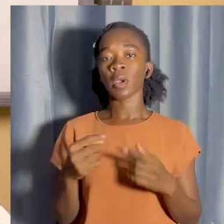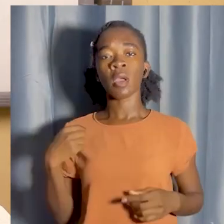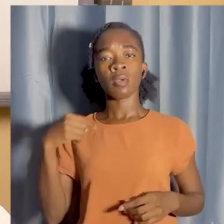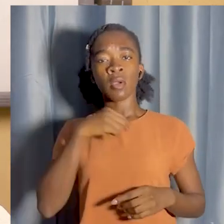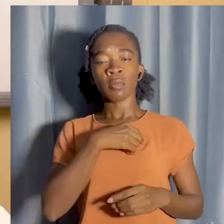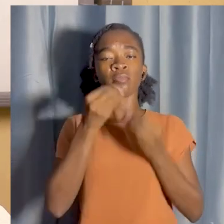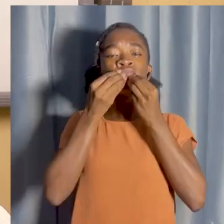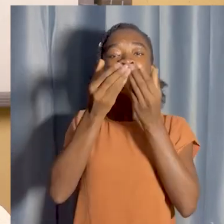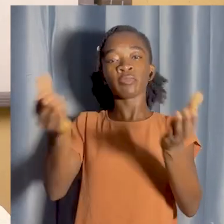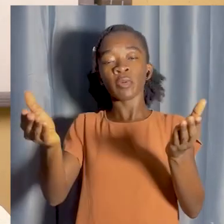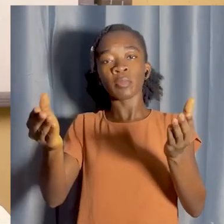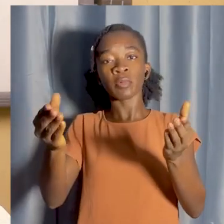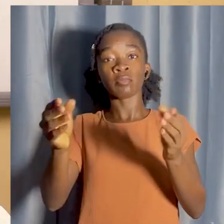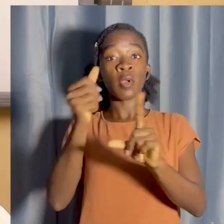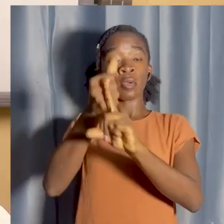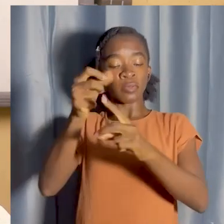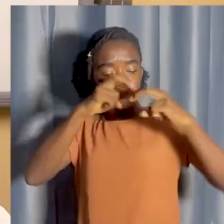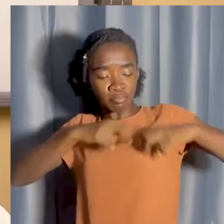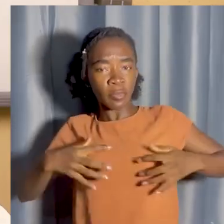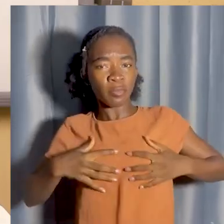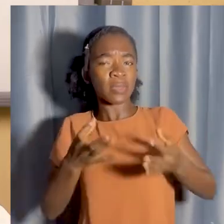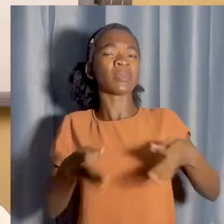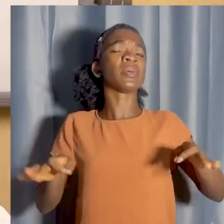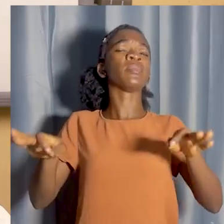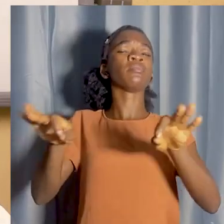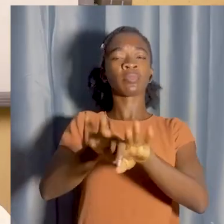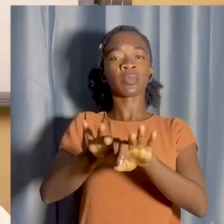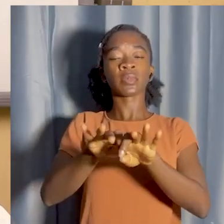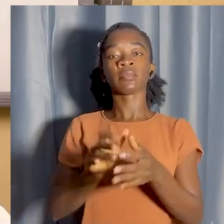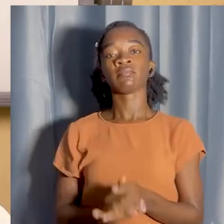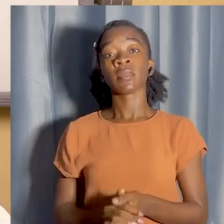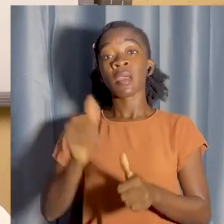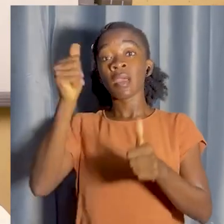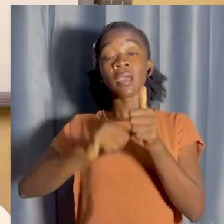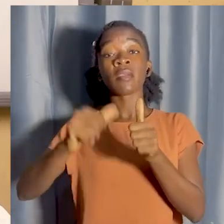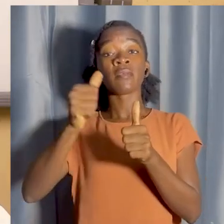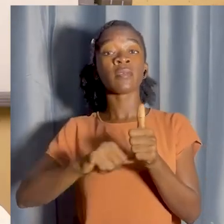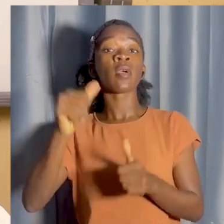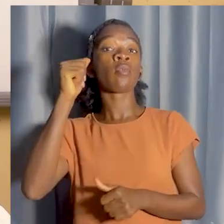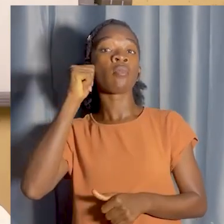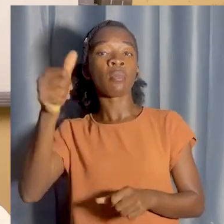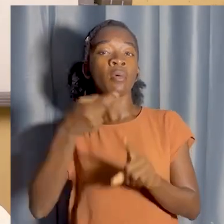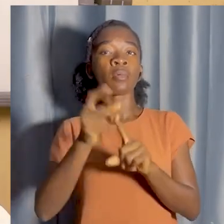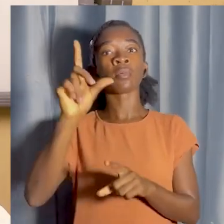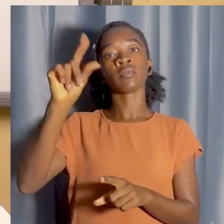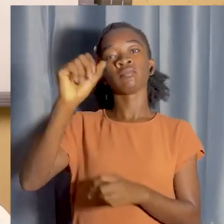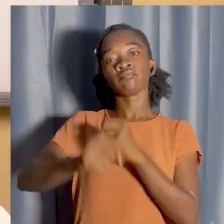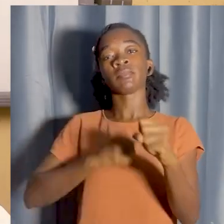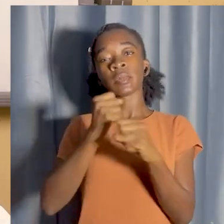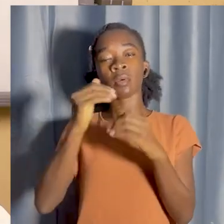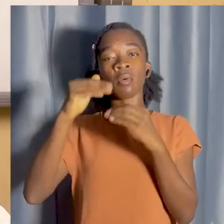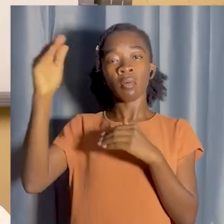of the need to do self-breast examinations. So for every woman starting from the age of 20 years, we advocate that